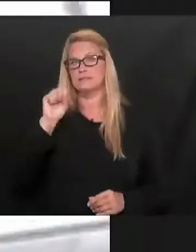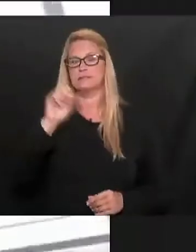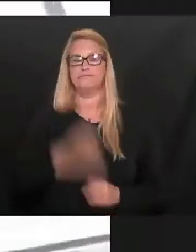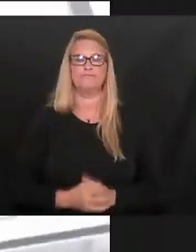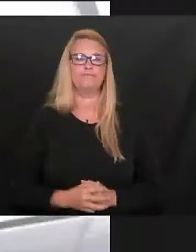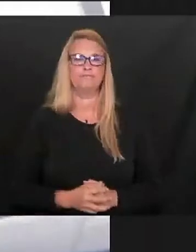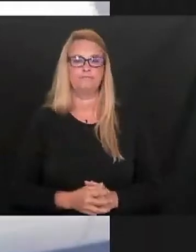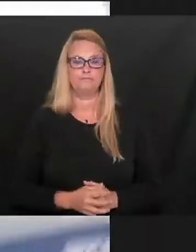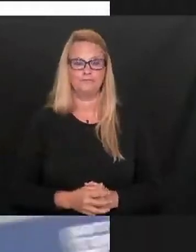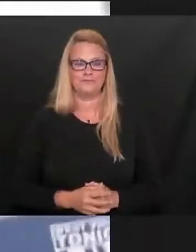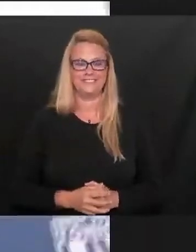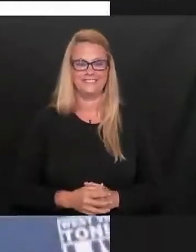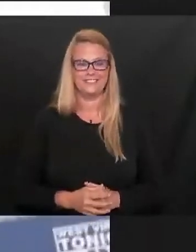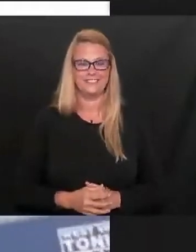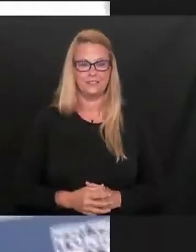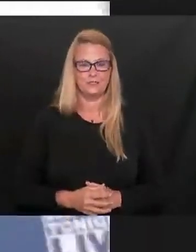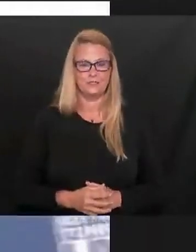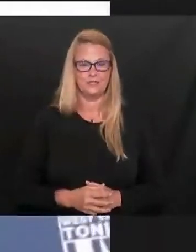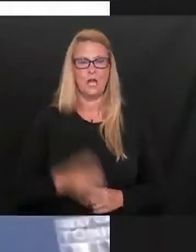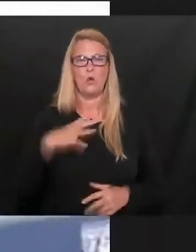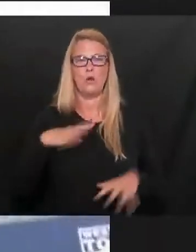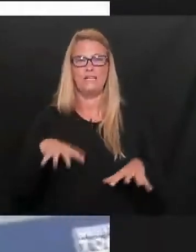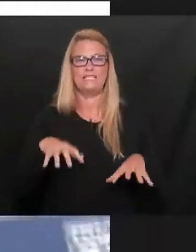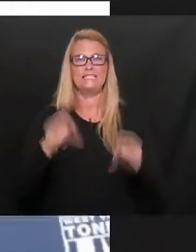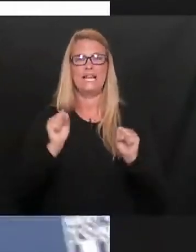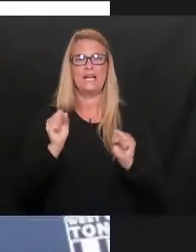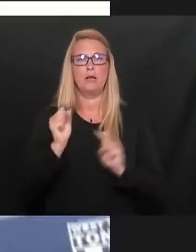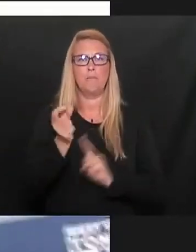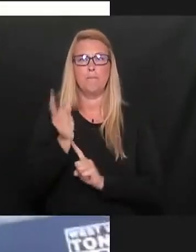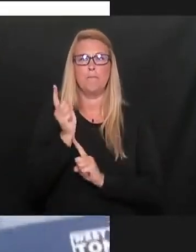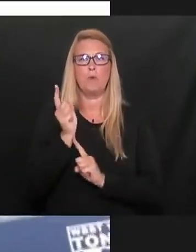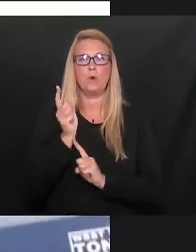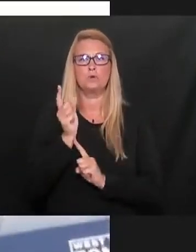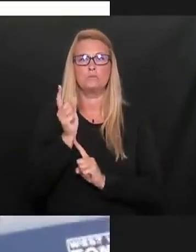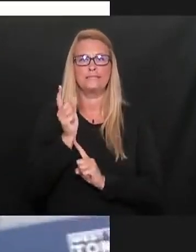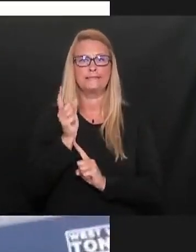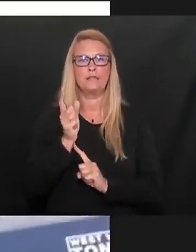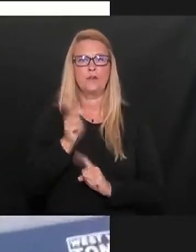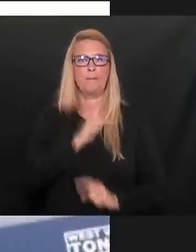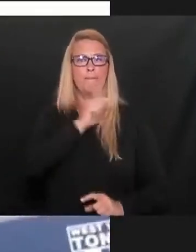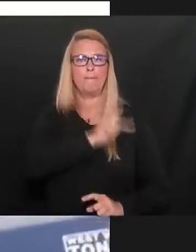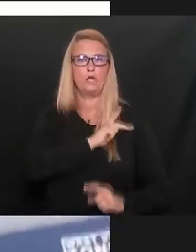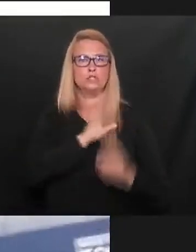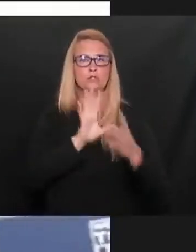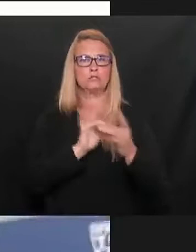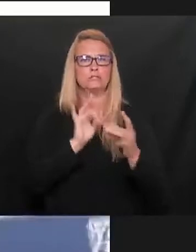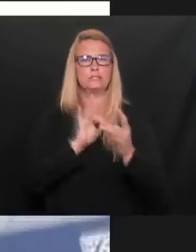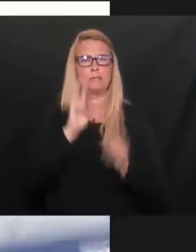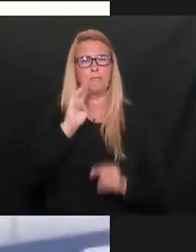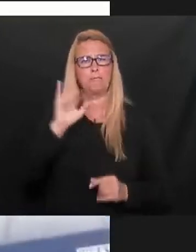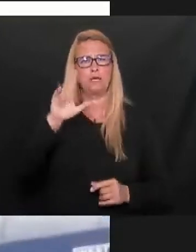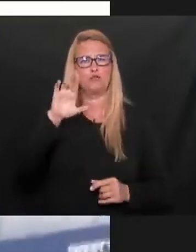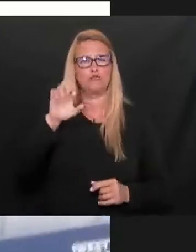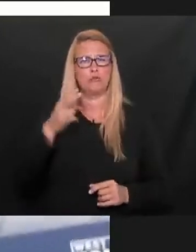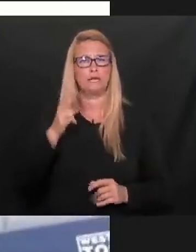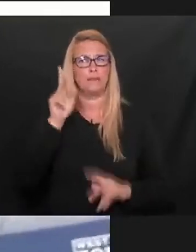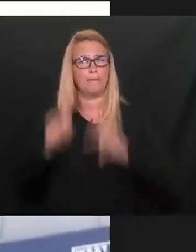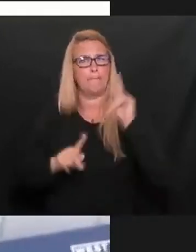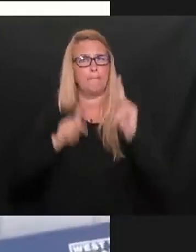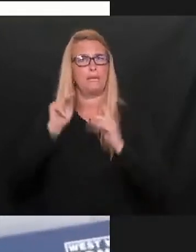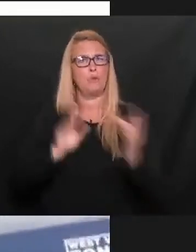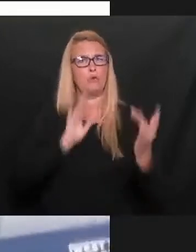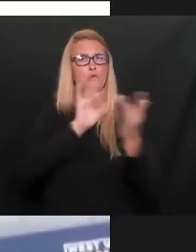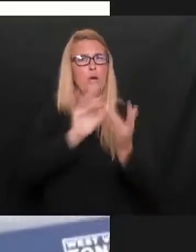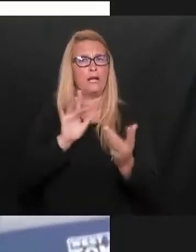And if I may take a moment of personal aside here, I want to echo what Bill Crouch just said about people reaching out with